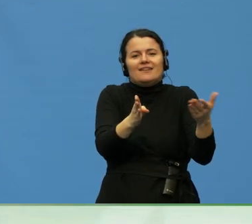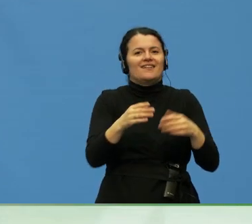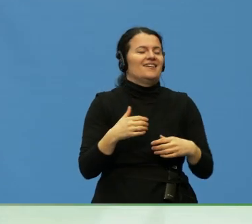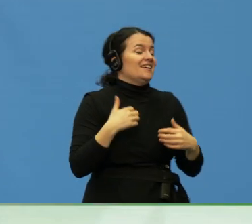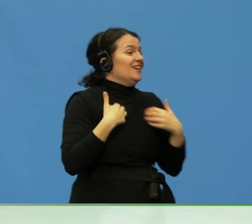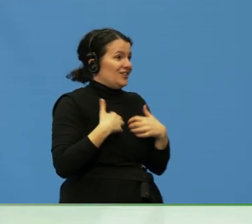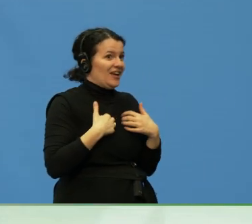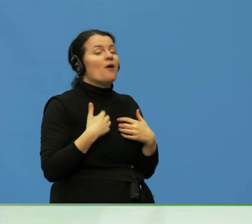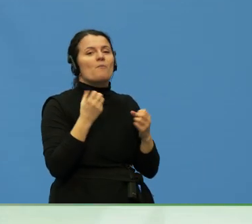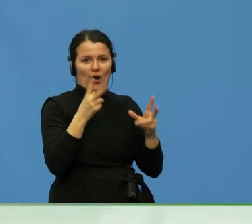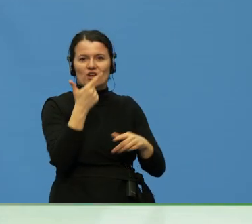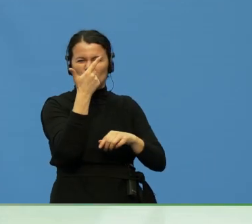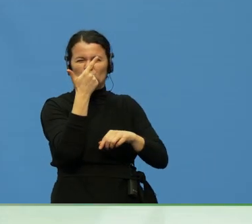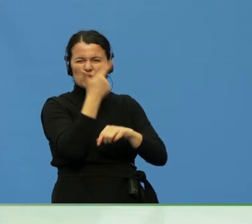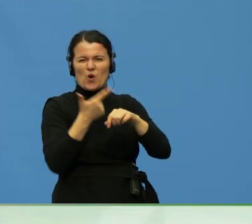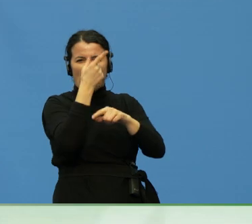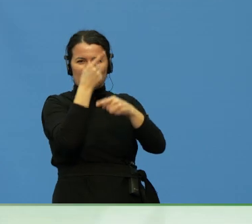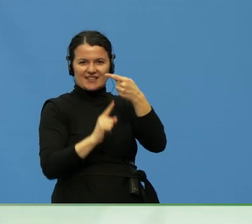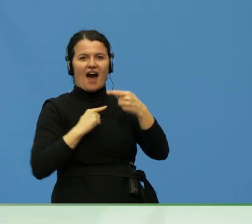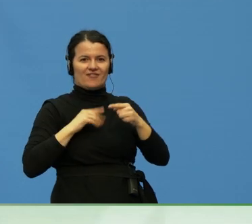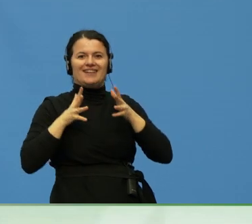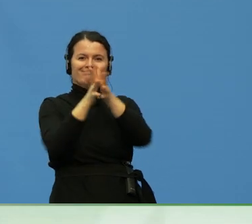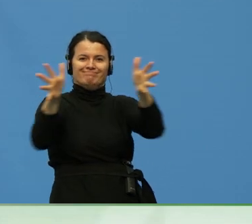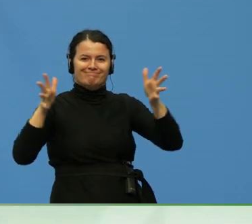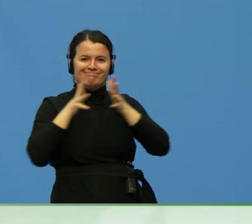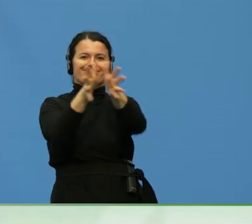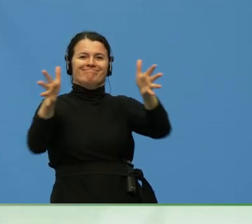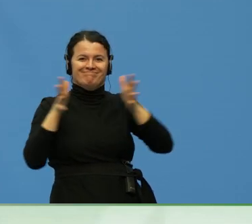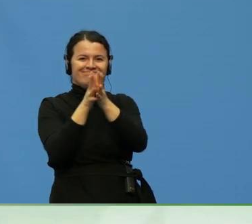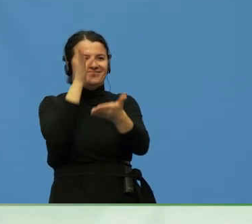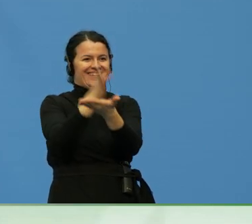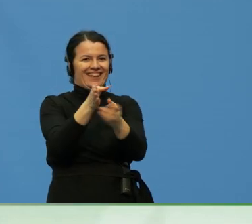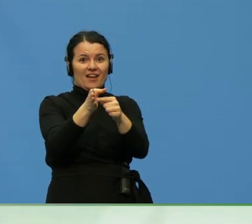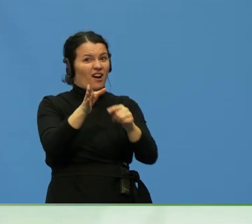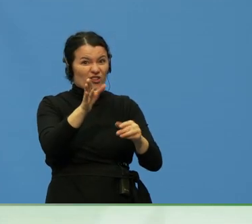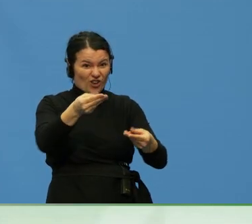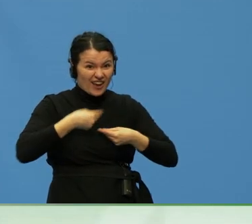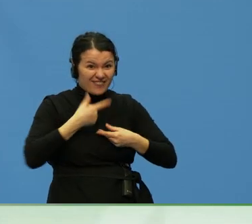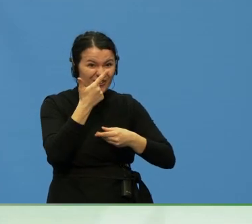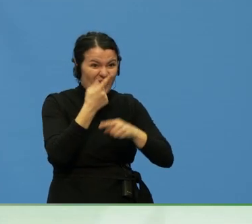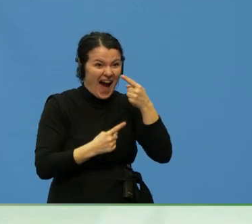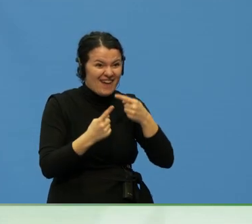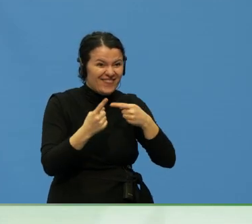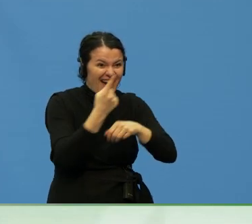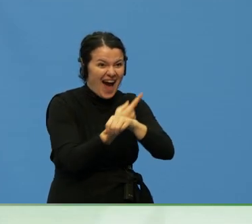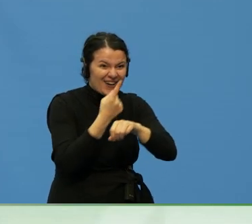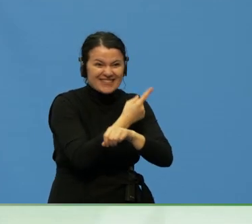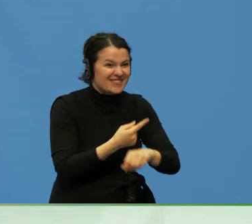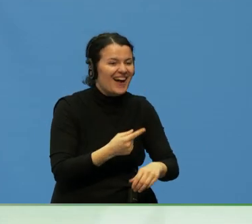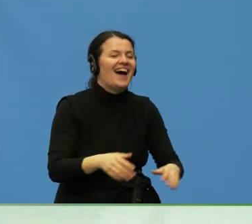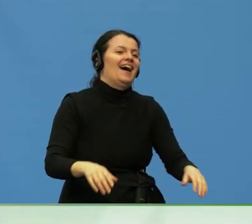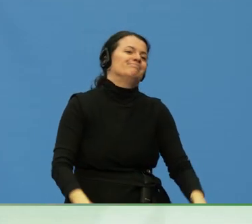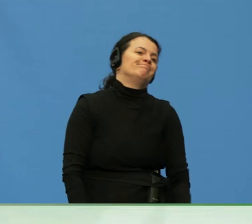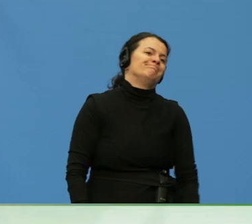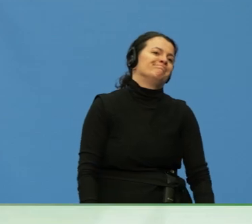2.5 hours, I will describe and give a lecture on this important... Oh, no, I'm not allowed to do that? Okay. No. Okay. So really